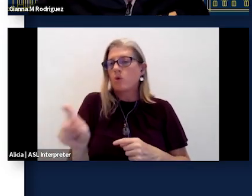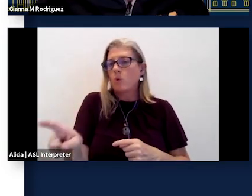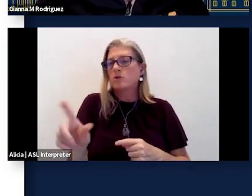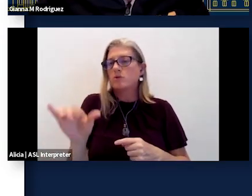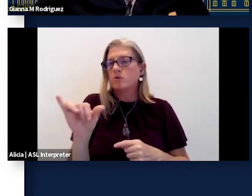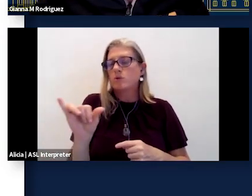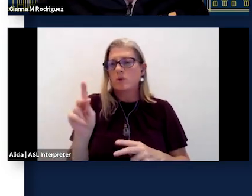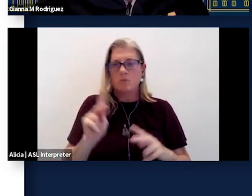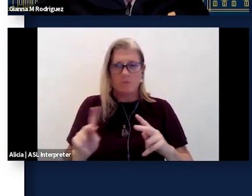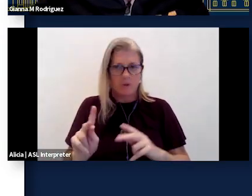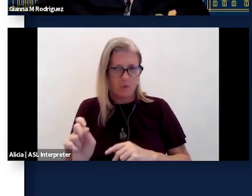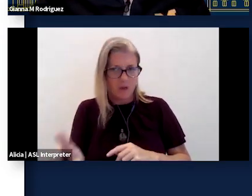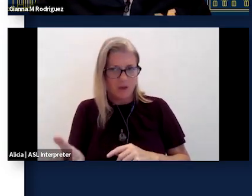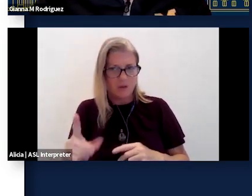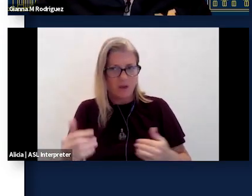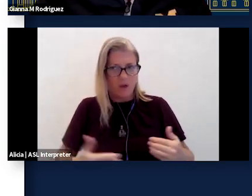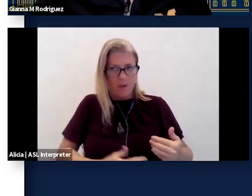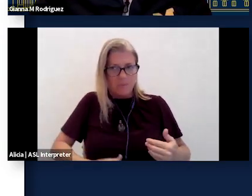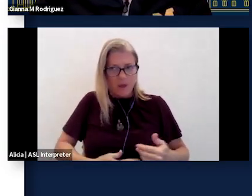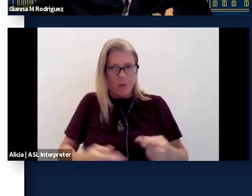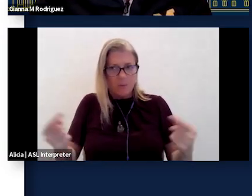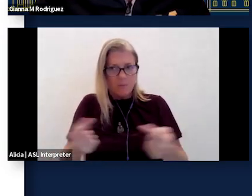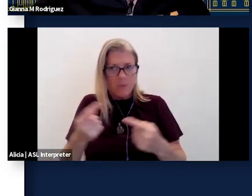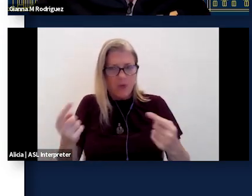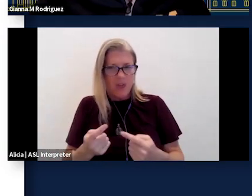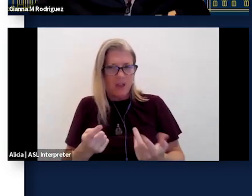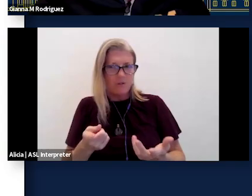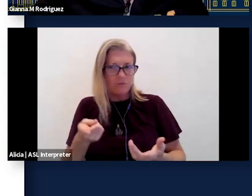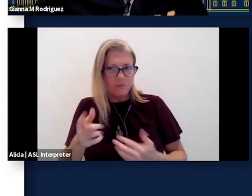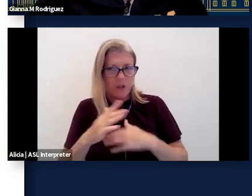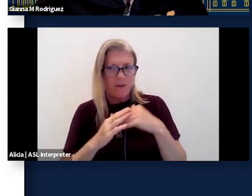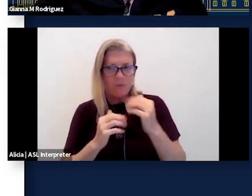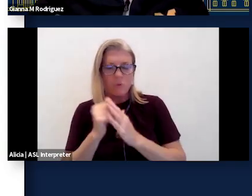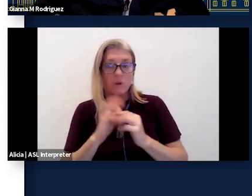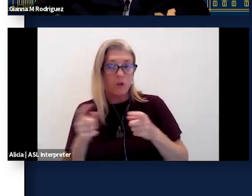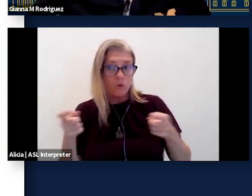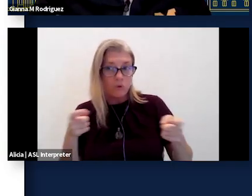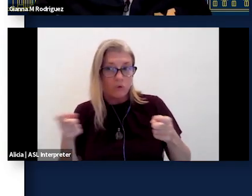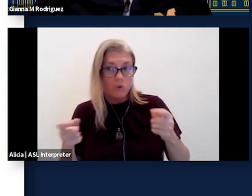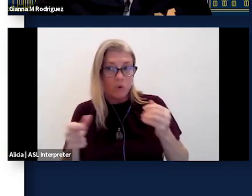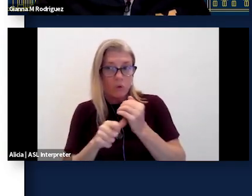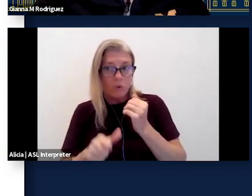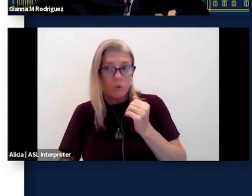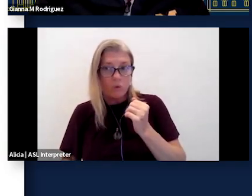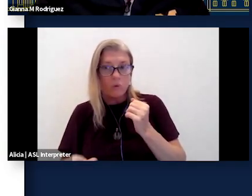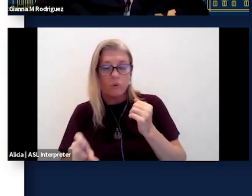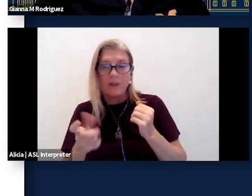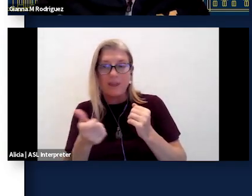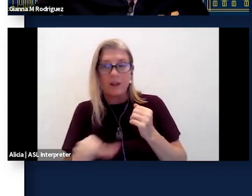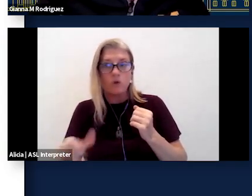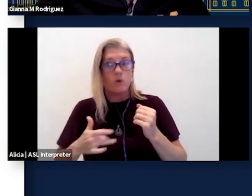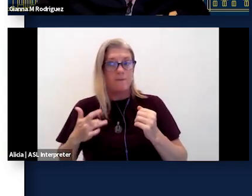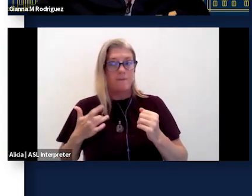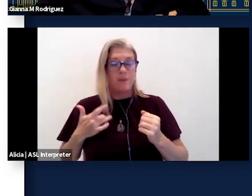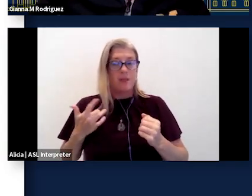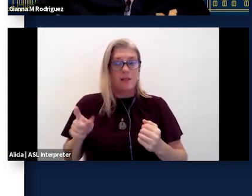have abdominal pain and discomfort, and if they're able to control the passage of stool some, if there's some sort of urge